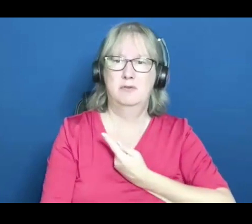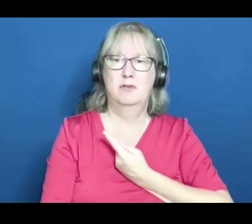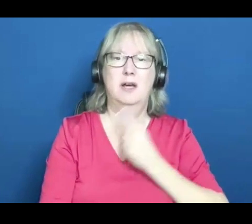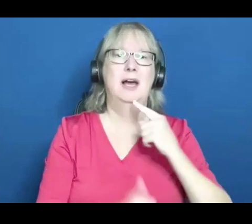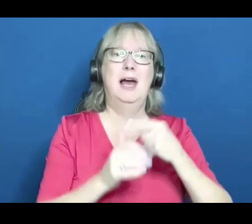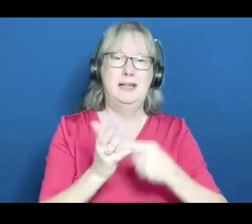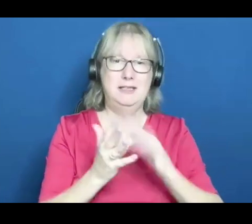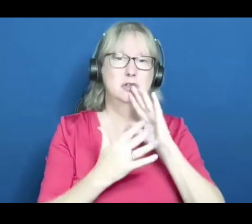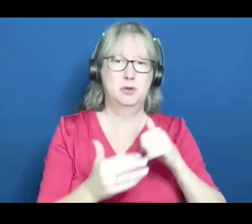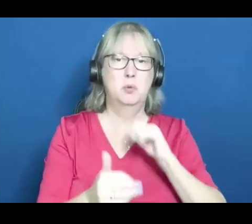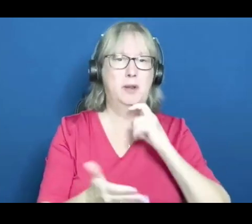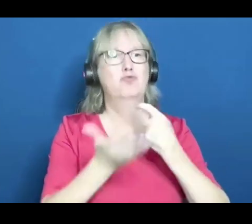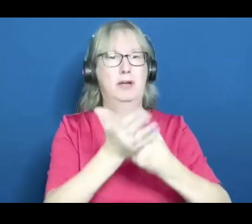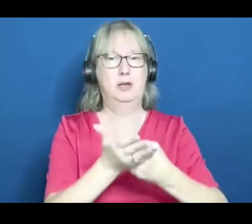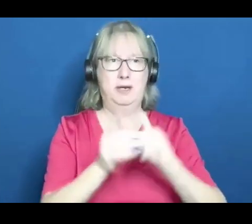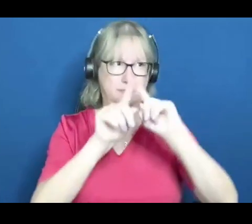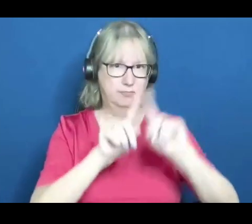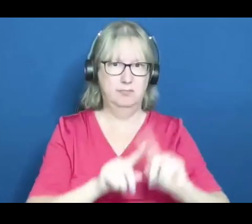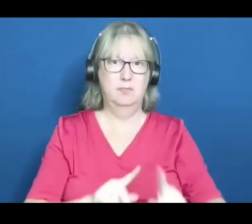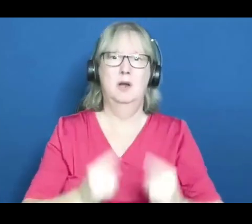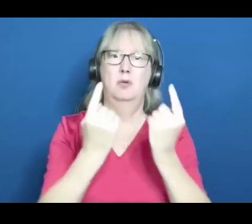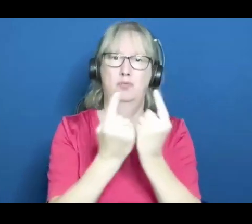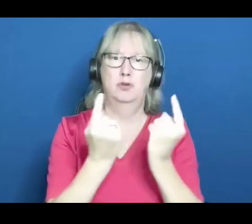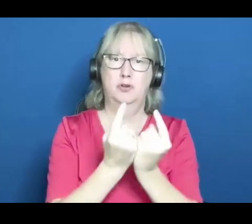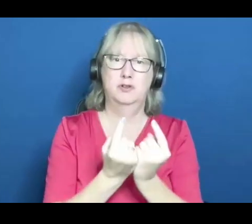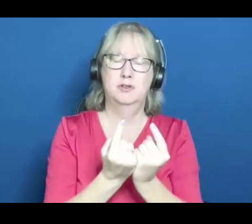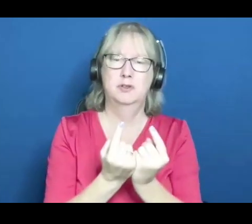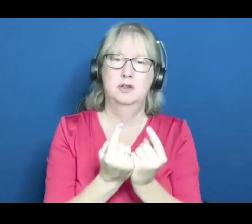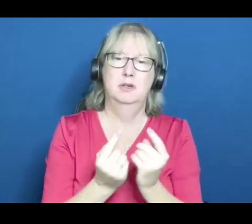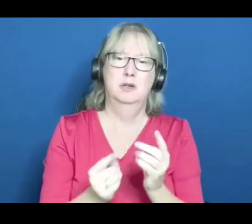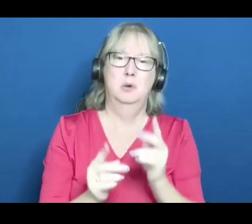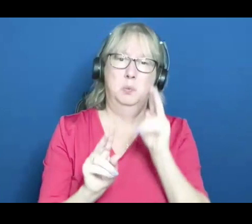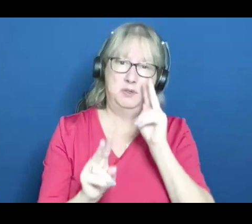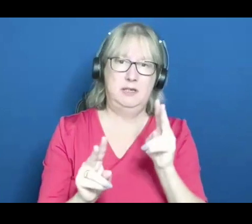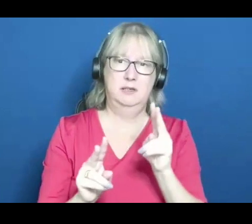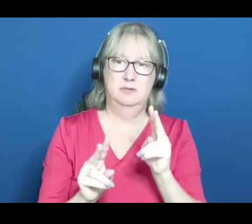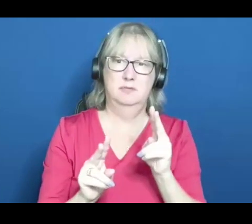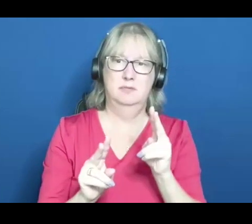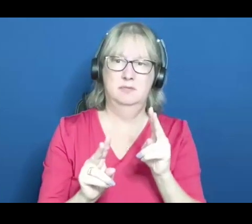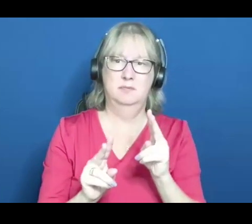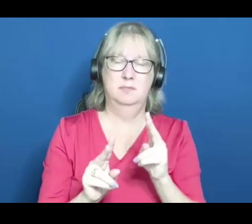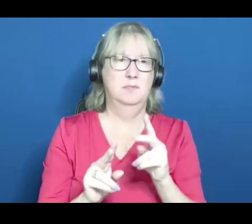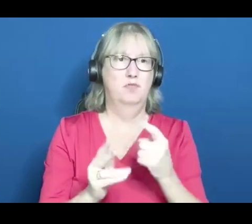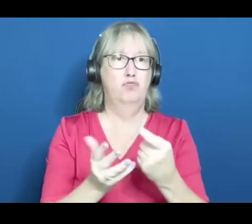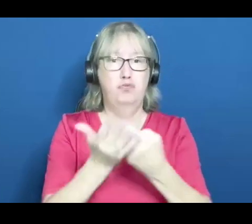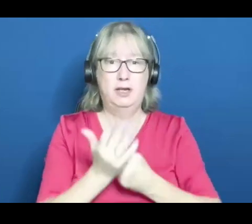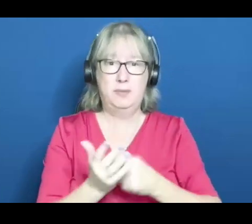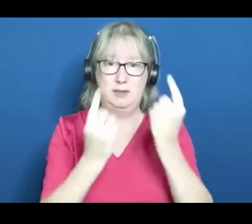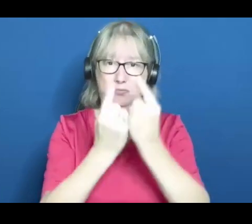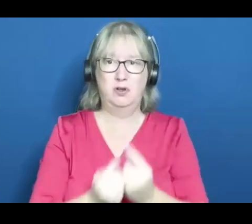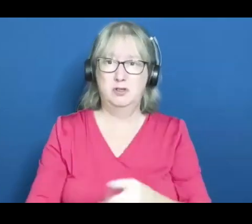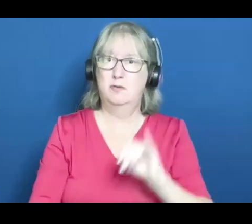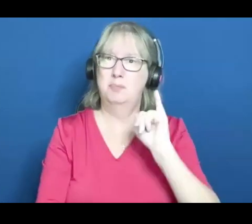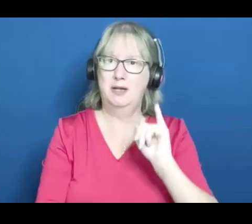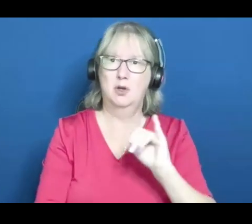will recommend certain products. There are sometimes errors. We're seeing a lot of that. We're getting badly recommended products, or like I've said, somebody's